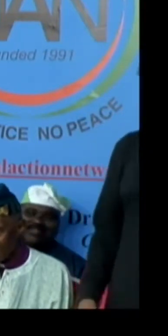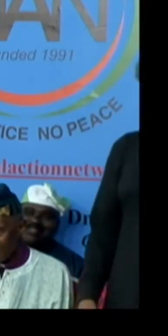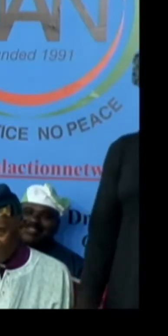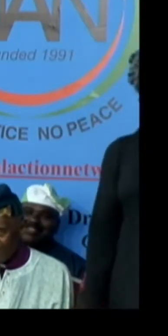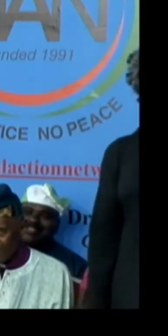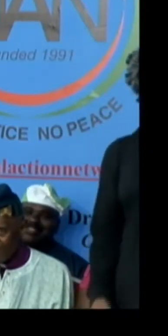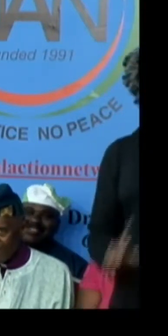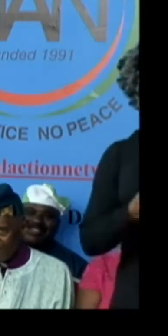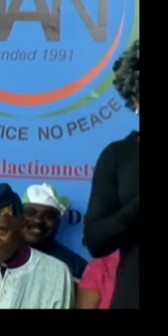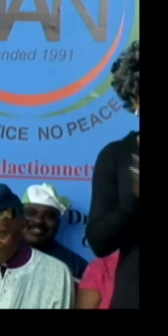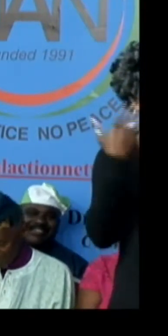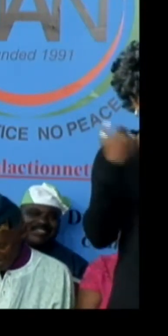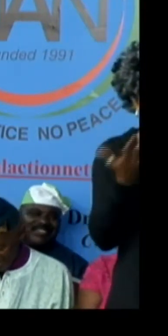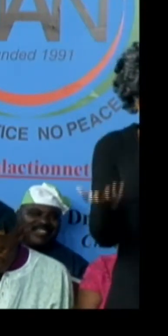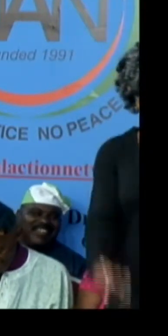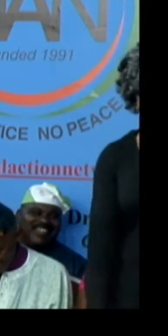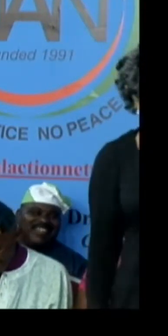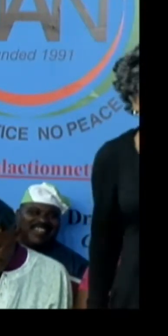Your feelings been hurt before.